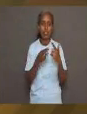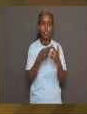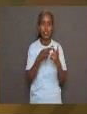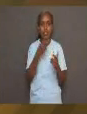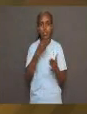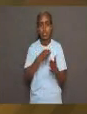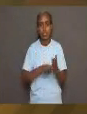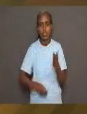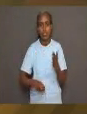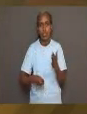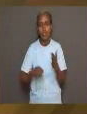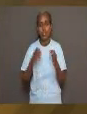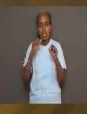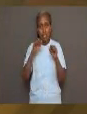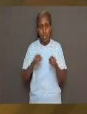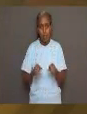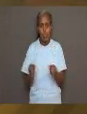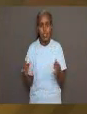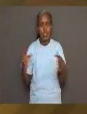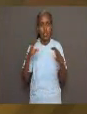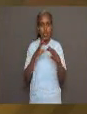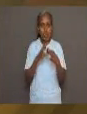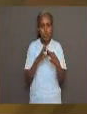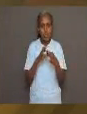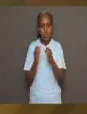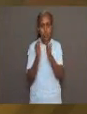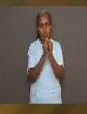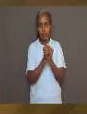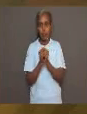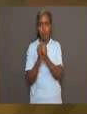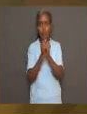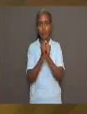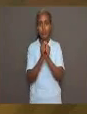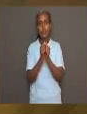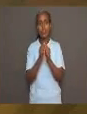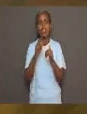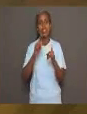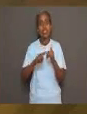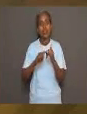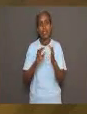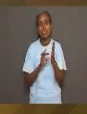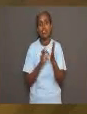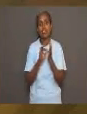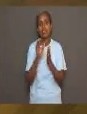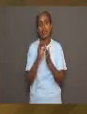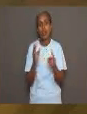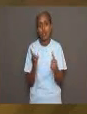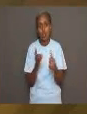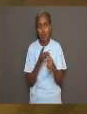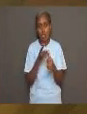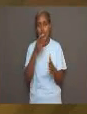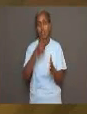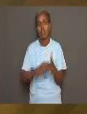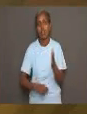value can be associated with an infinite number of domain